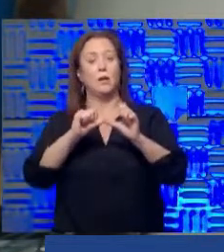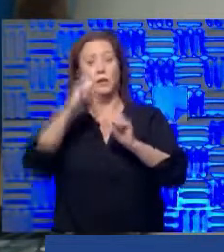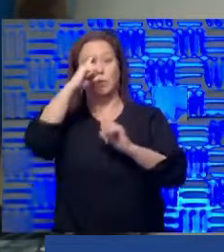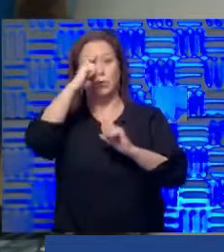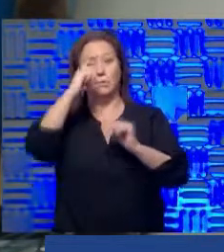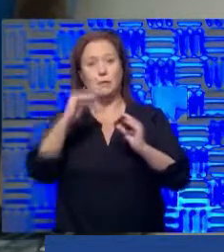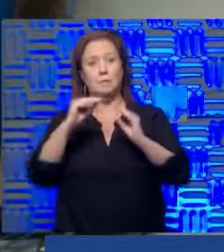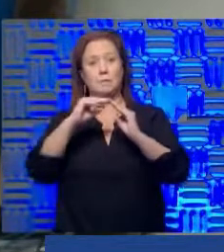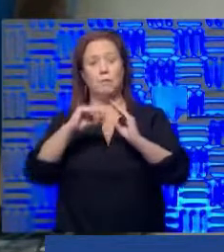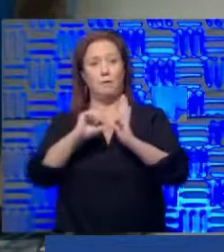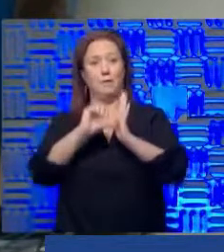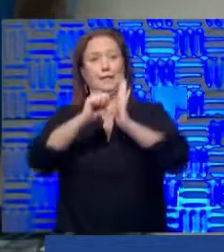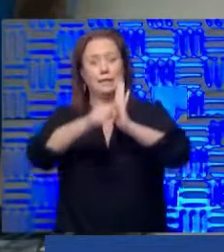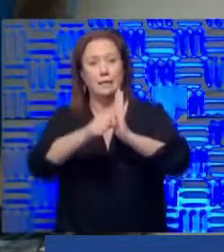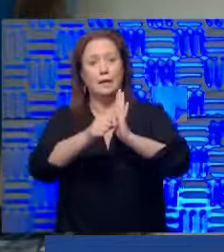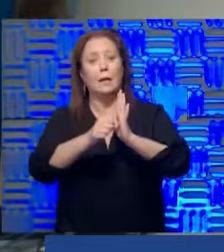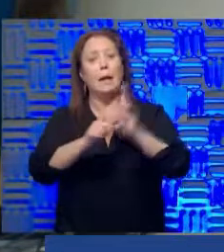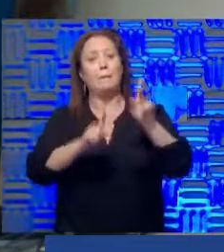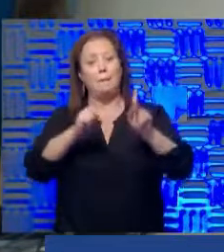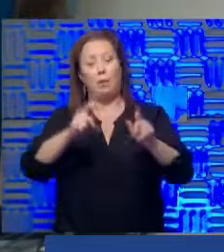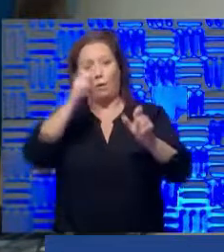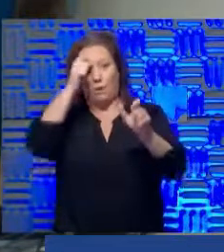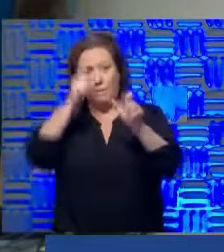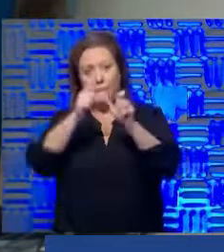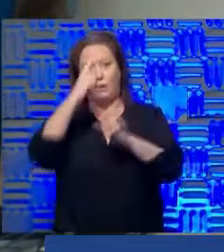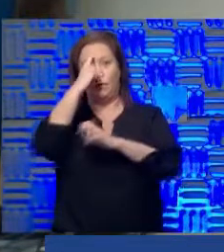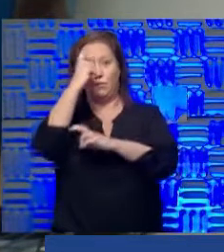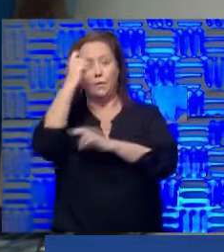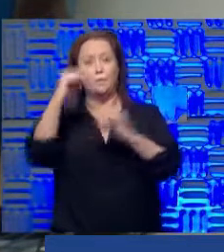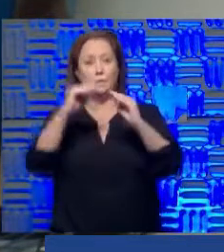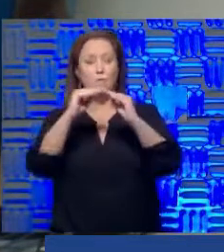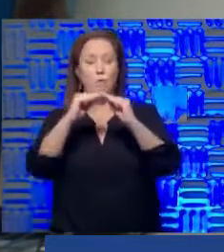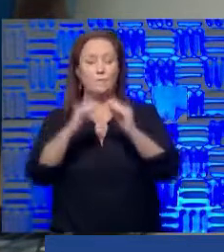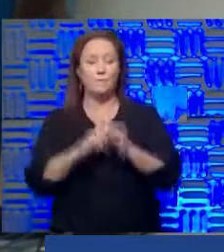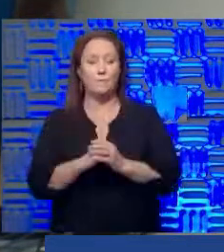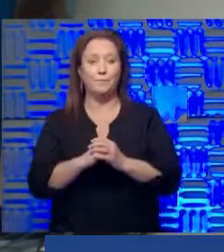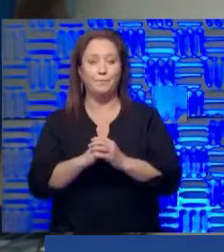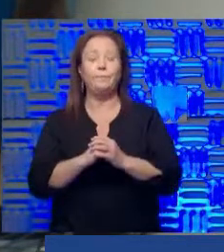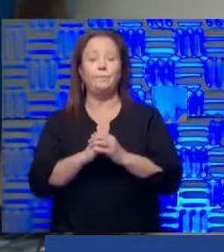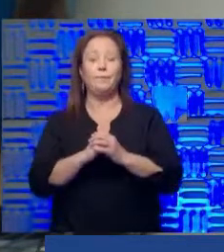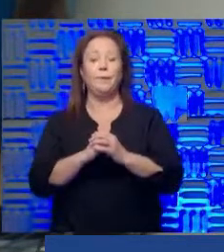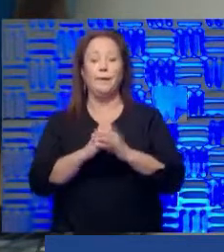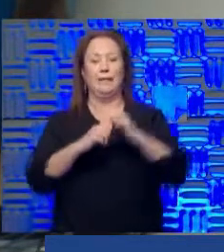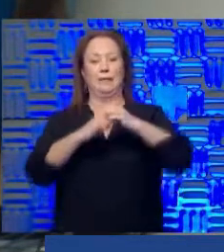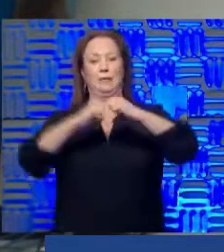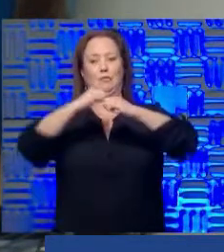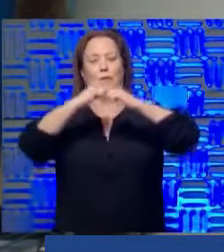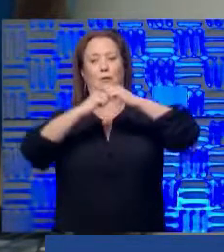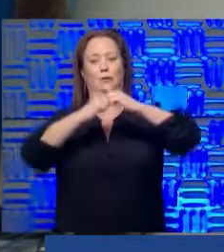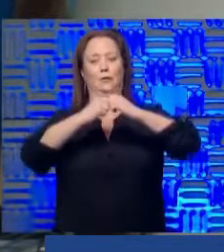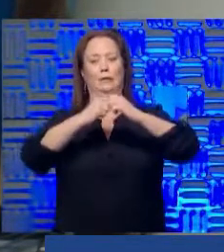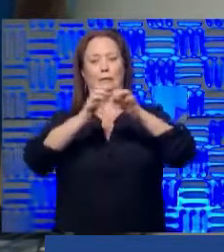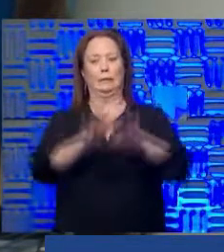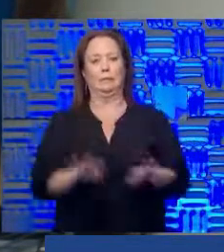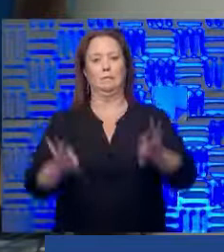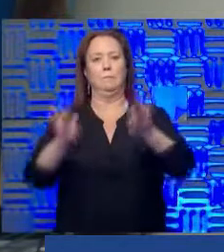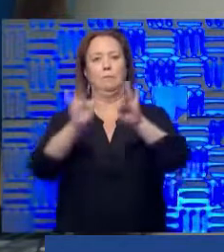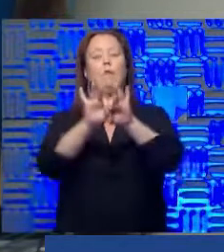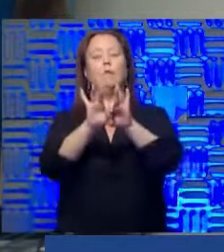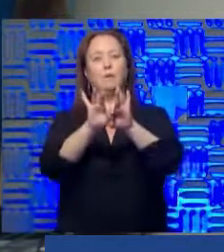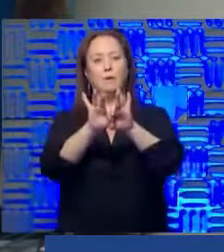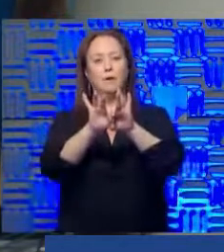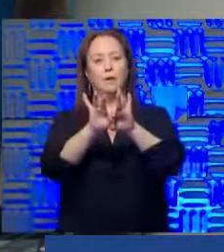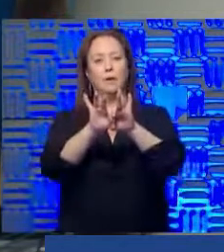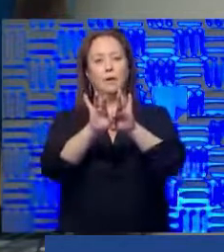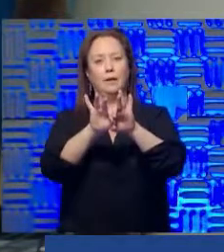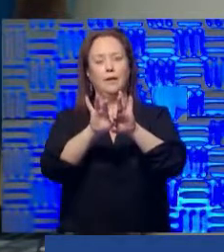then people are remembering their dreams more because of that. So the structure is really important. And the